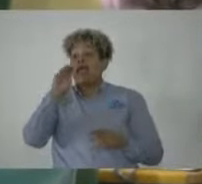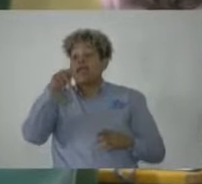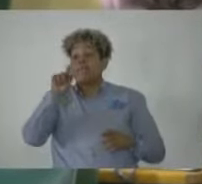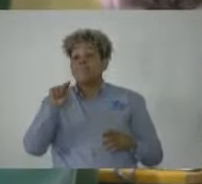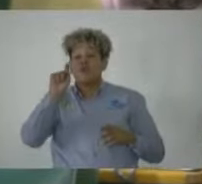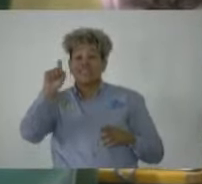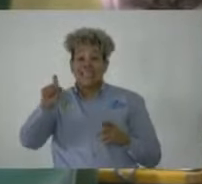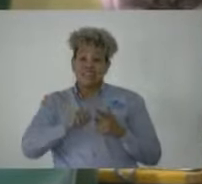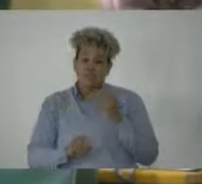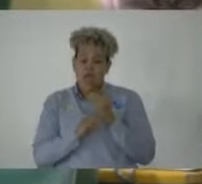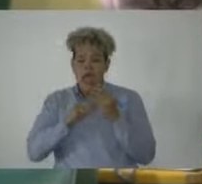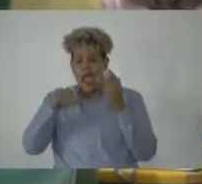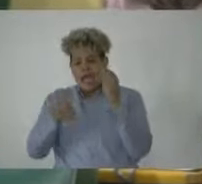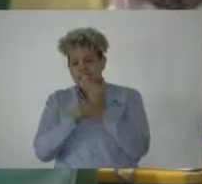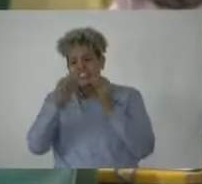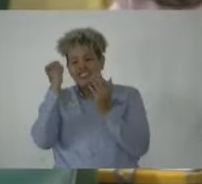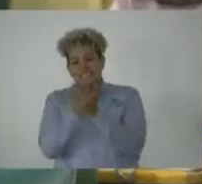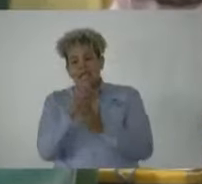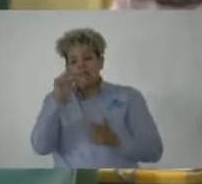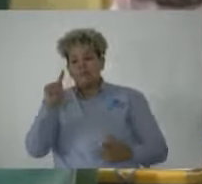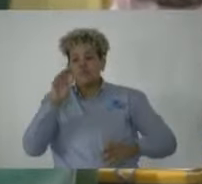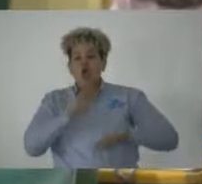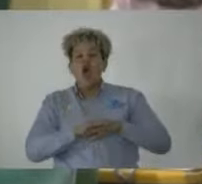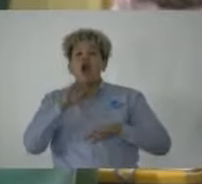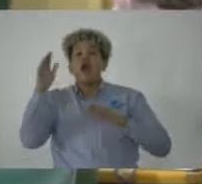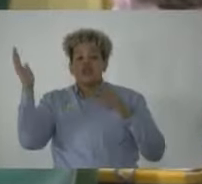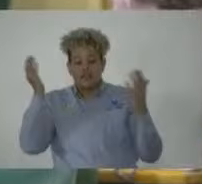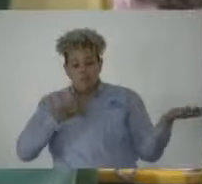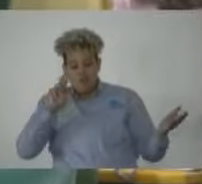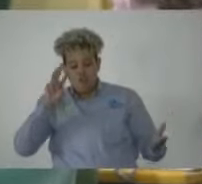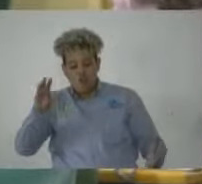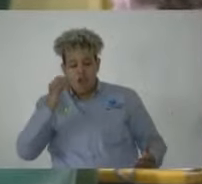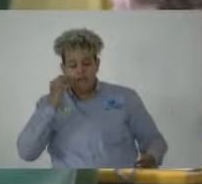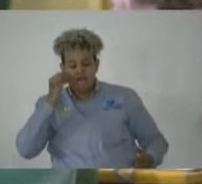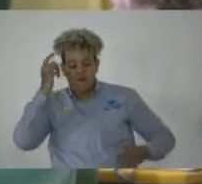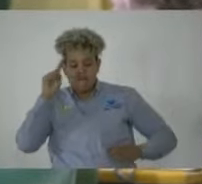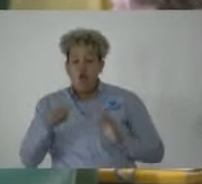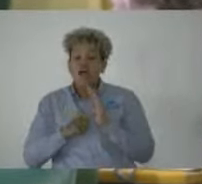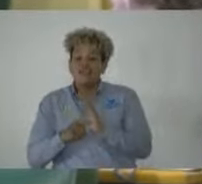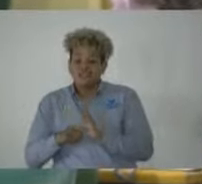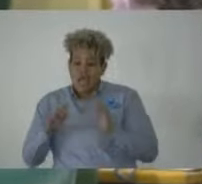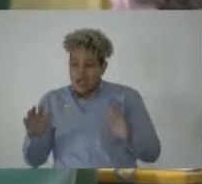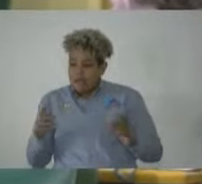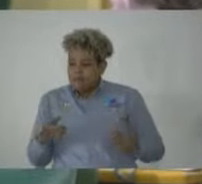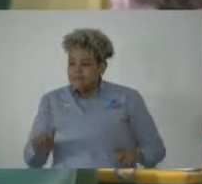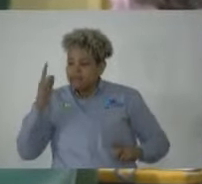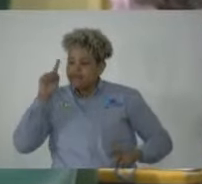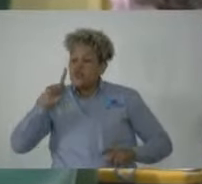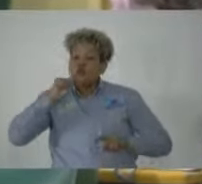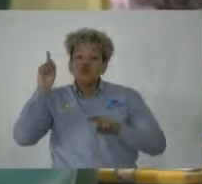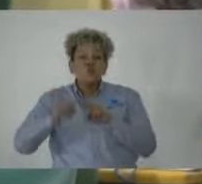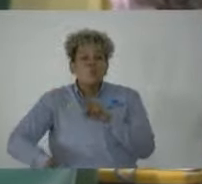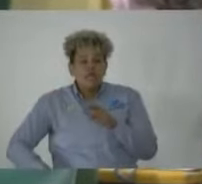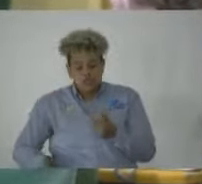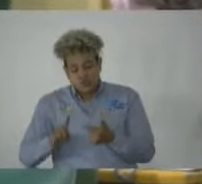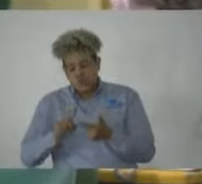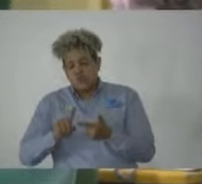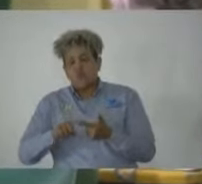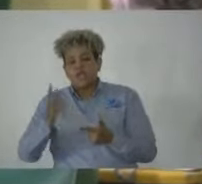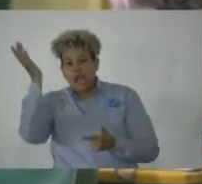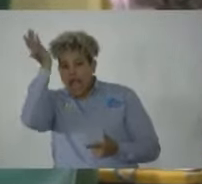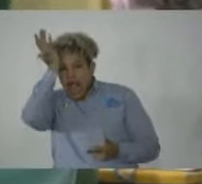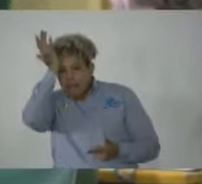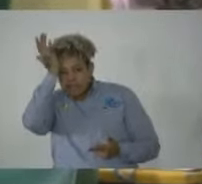and additional stamp duties on imported raw foods. For example, for tomatoes, for